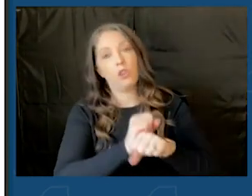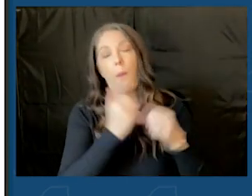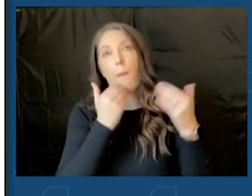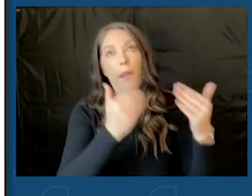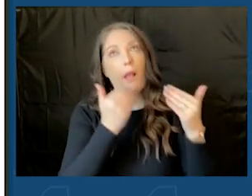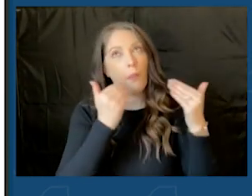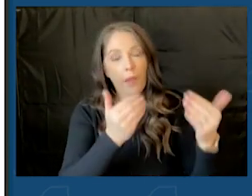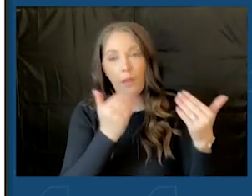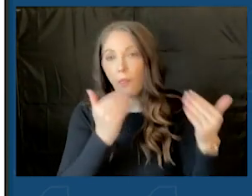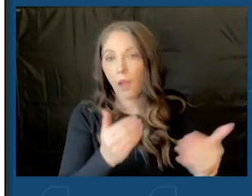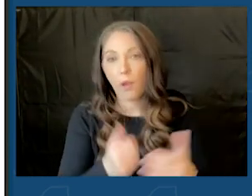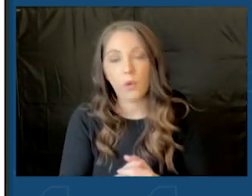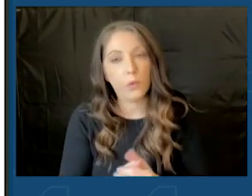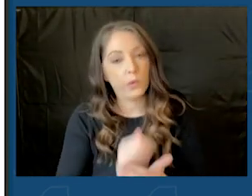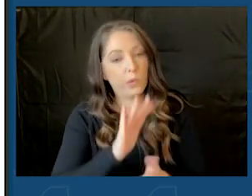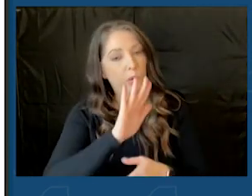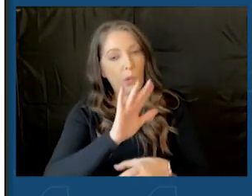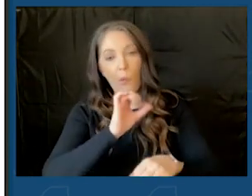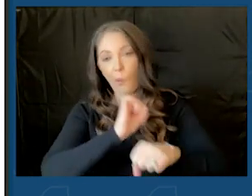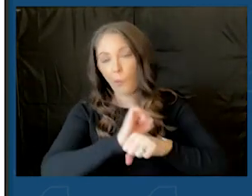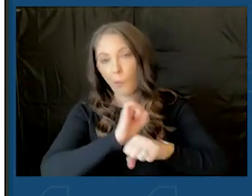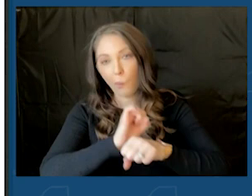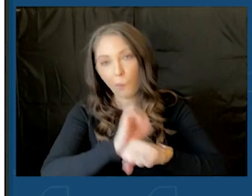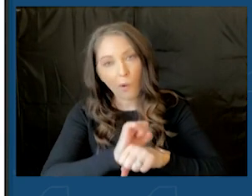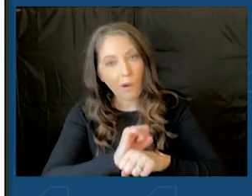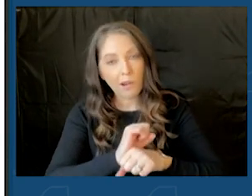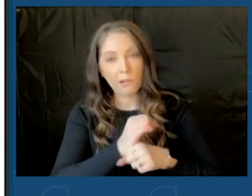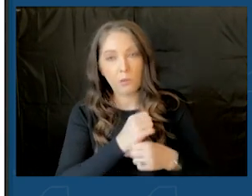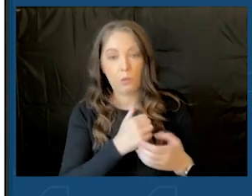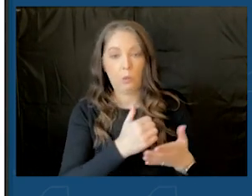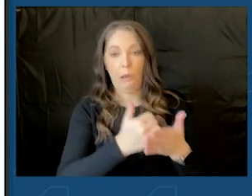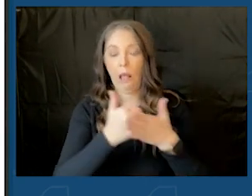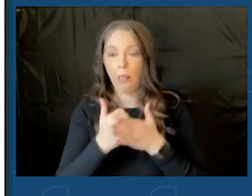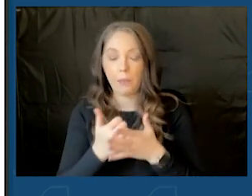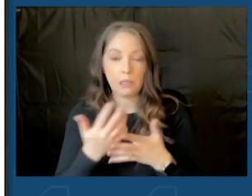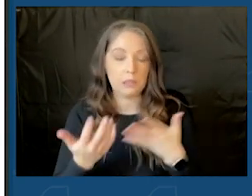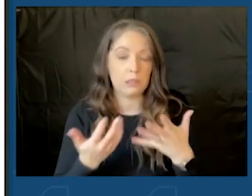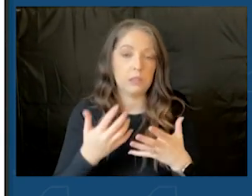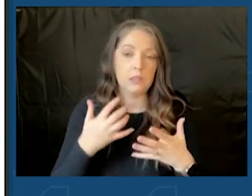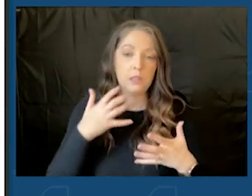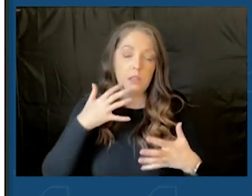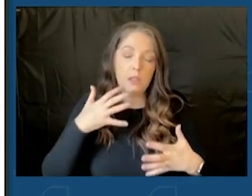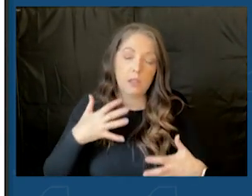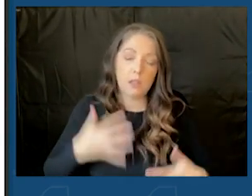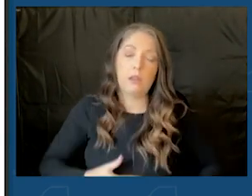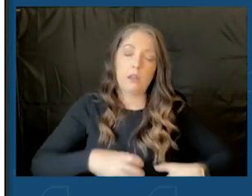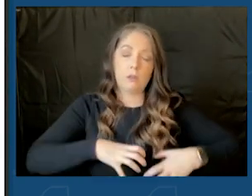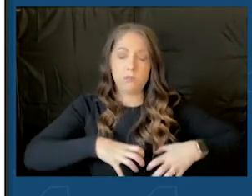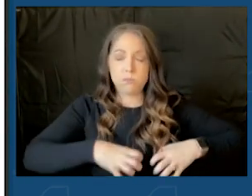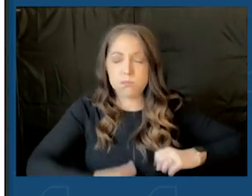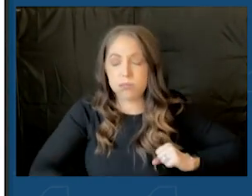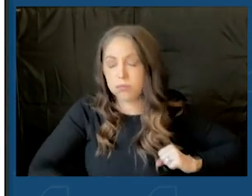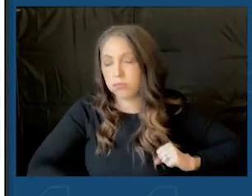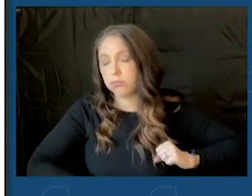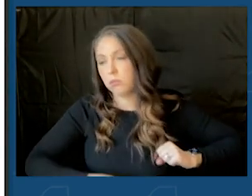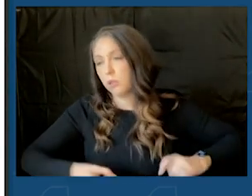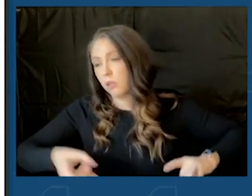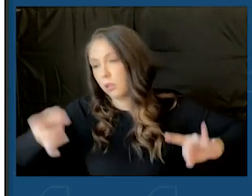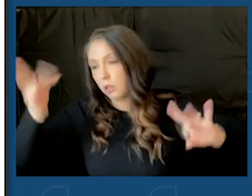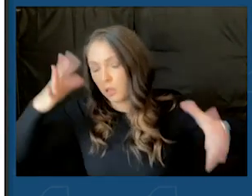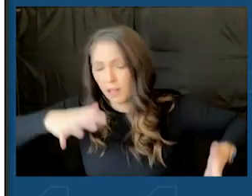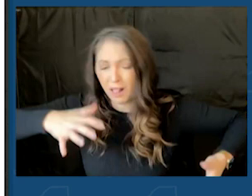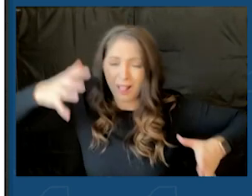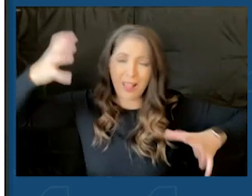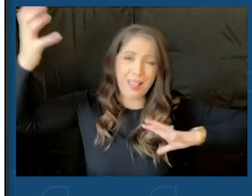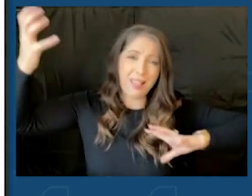for what they've done to help us go from the depths of despair, the depth of darkness, as the hardest hit